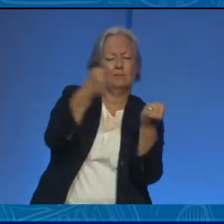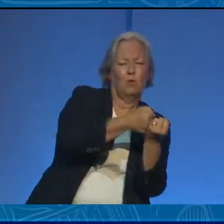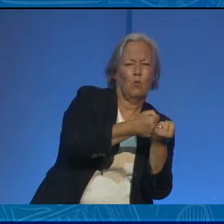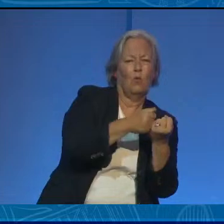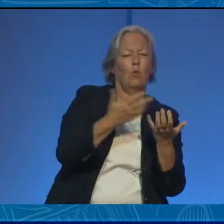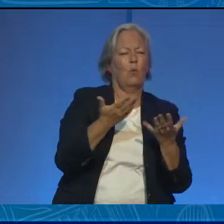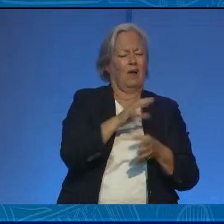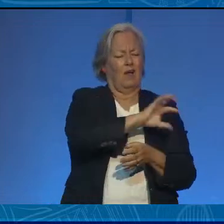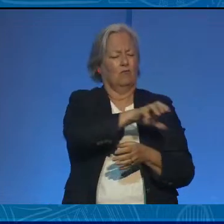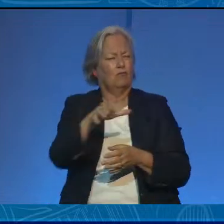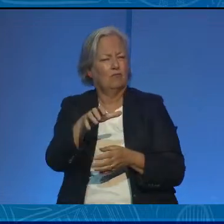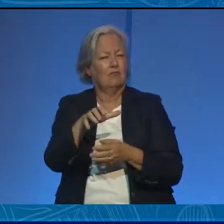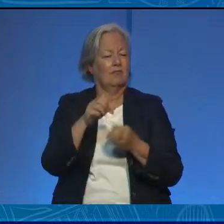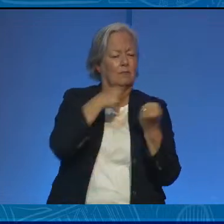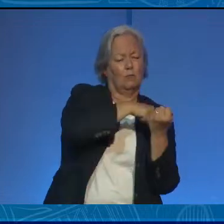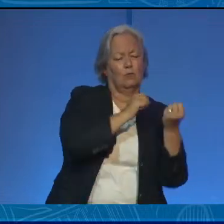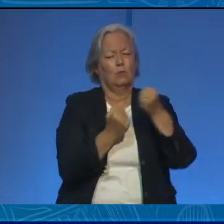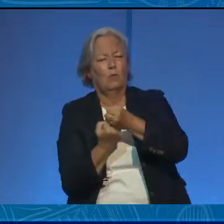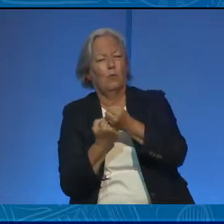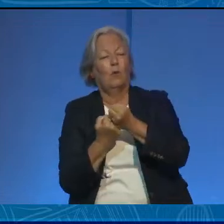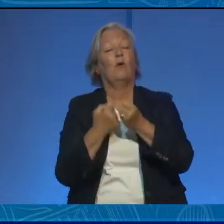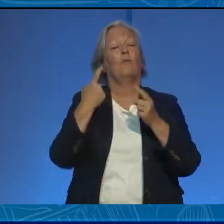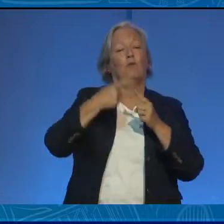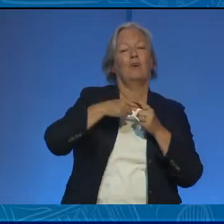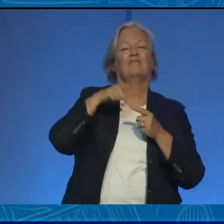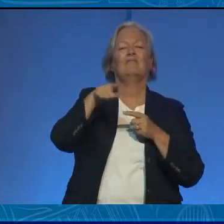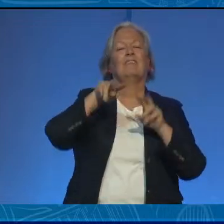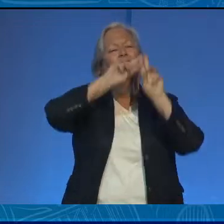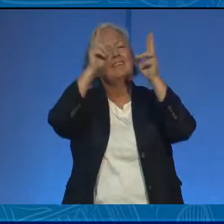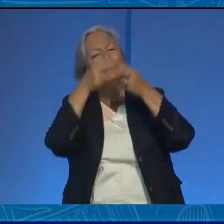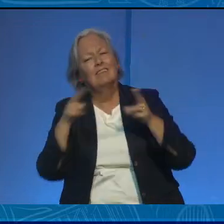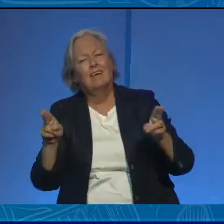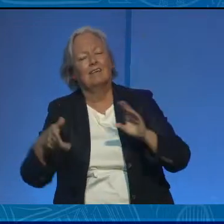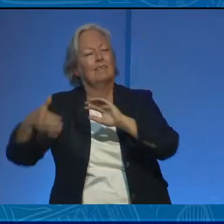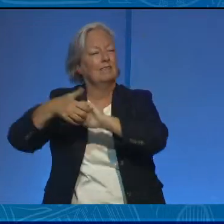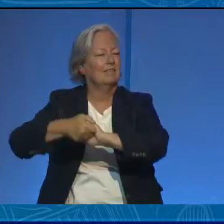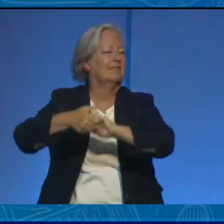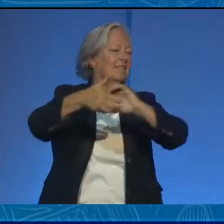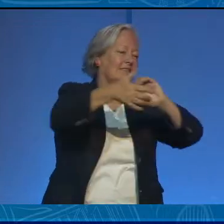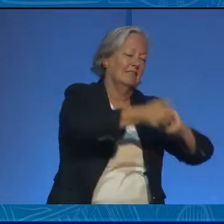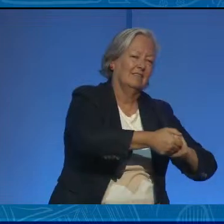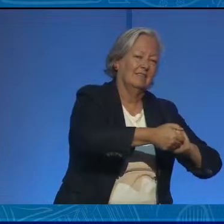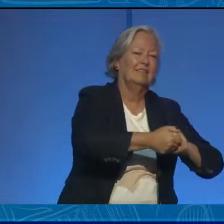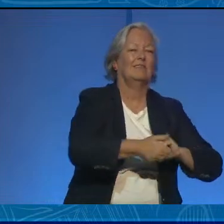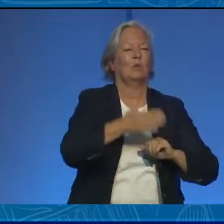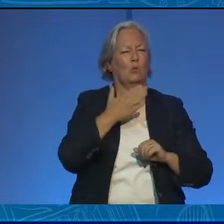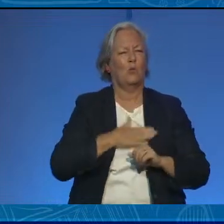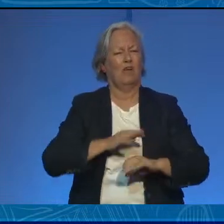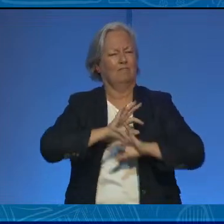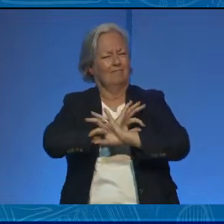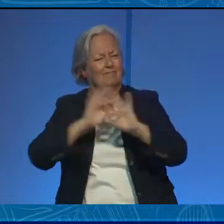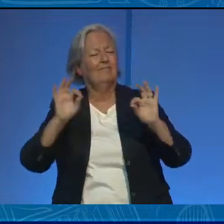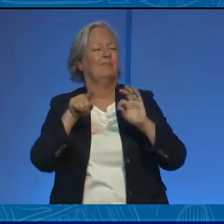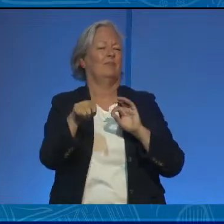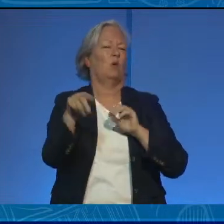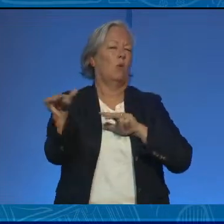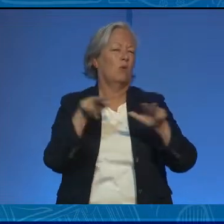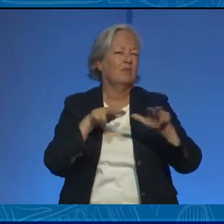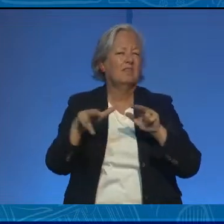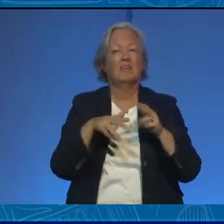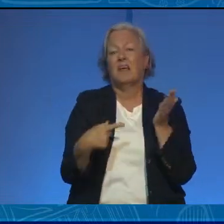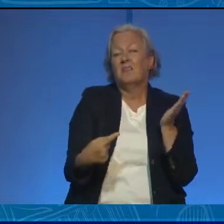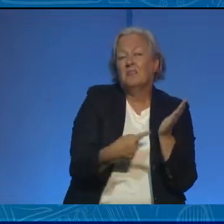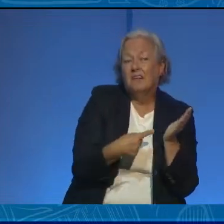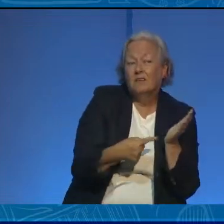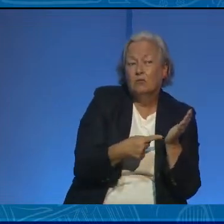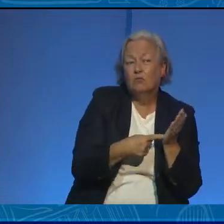and international development partners, as well as enhanced financial mechanisms for capacity building, technical